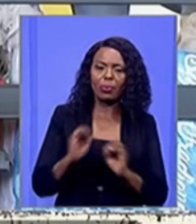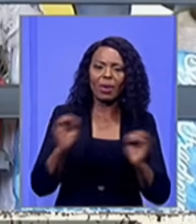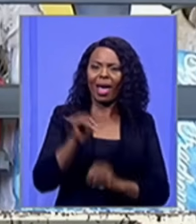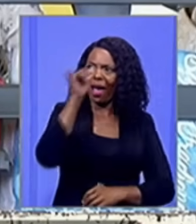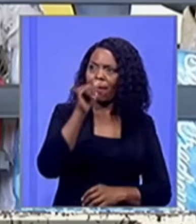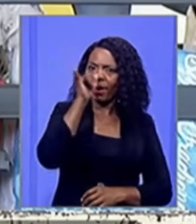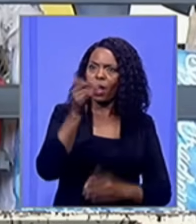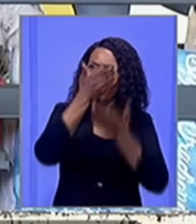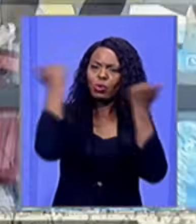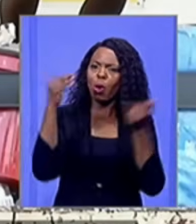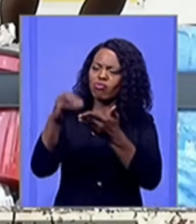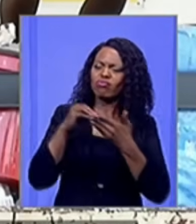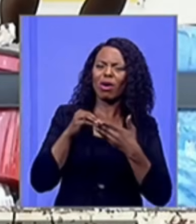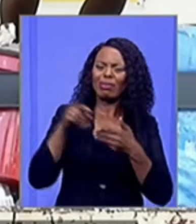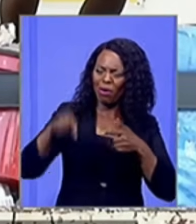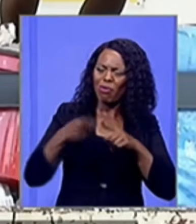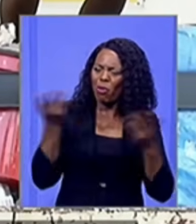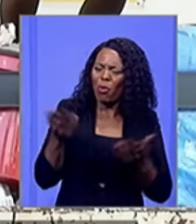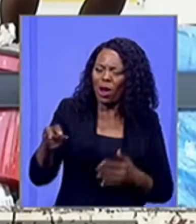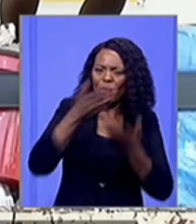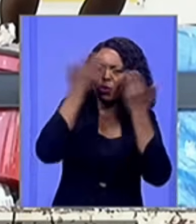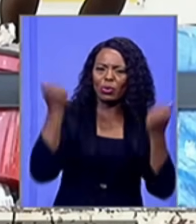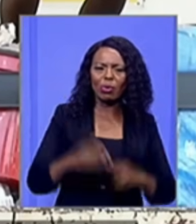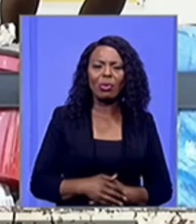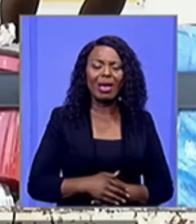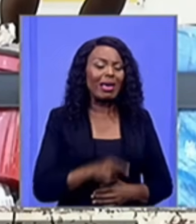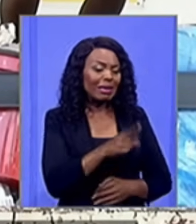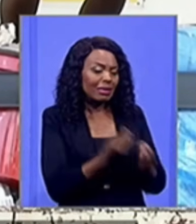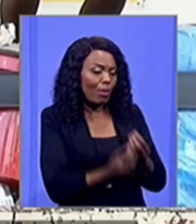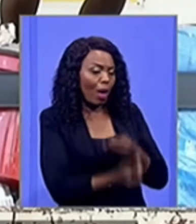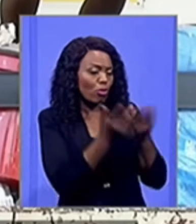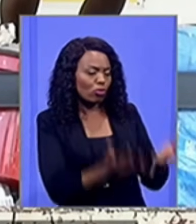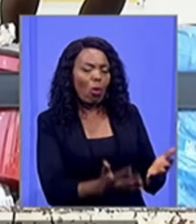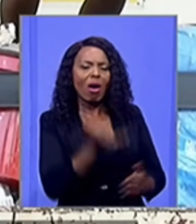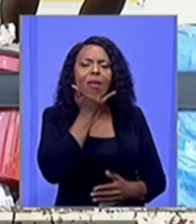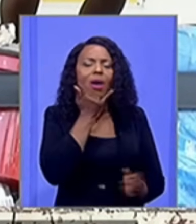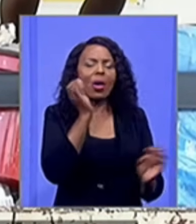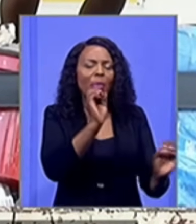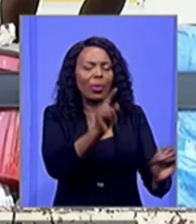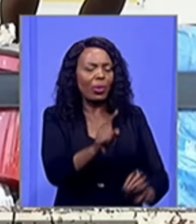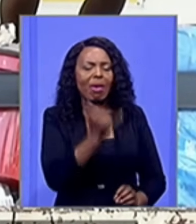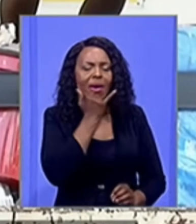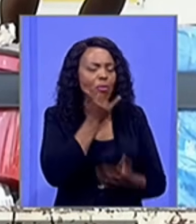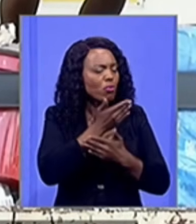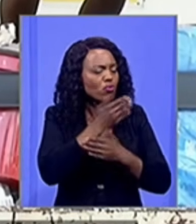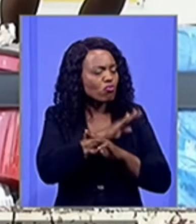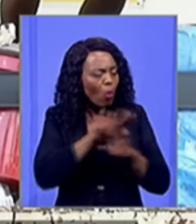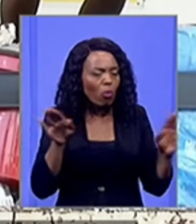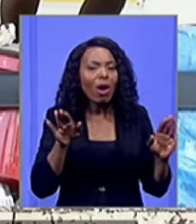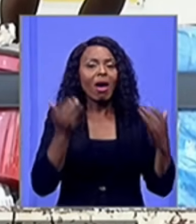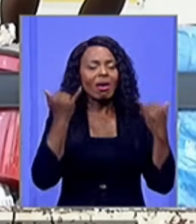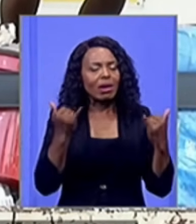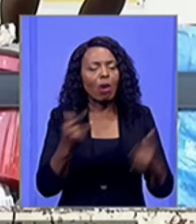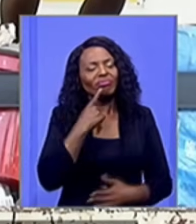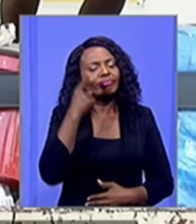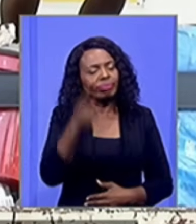di tsebeng mo South Africa. Ntho e etsahetseng ha ra e thabela ebile ha re sa hlotse re emela hore e etsahale mokwallo ka ho tjho jwalo re bolela